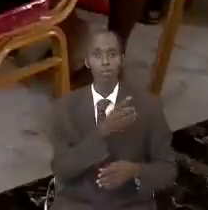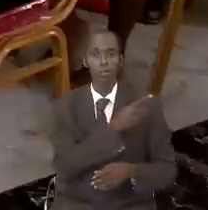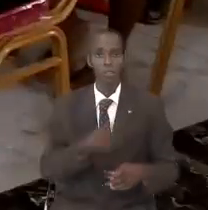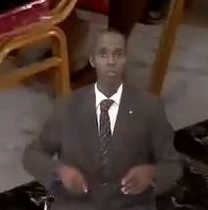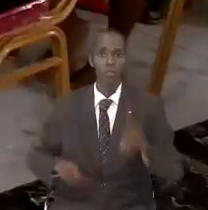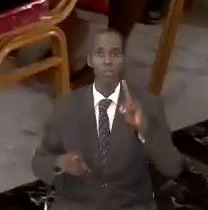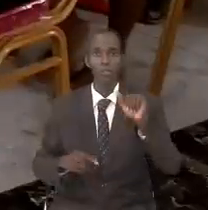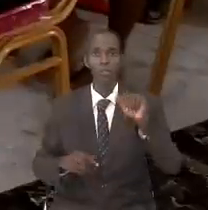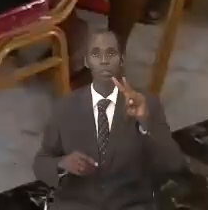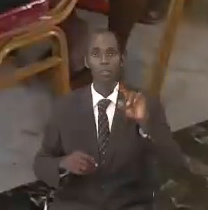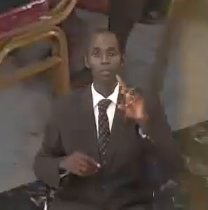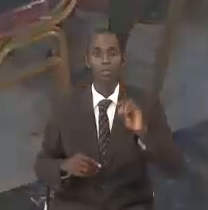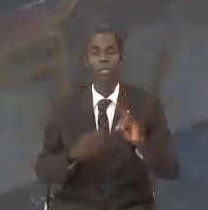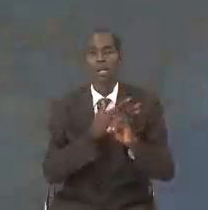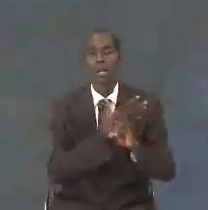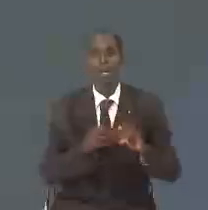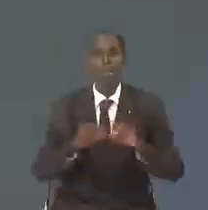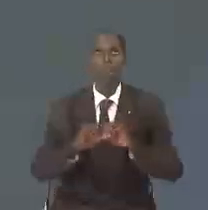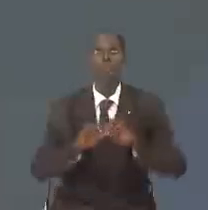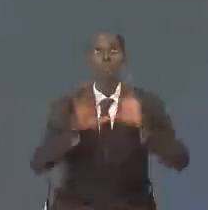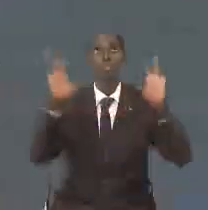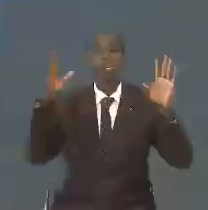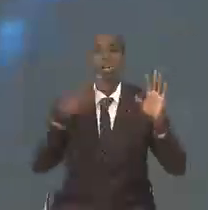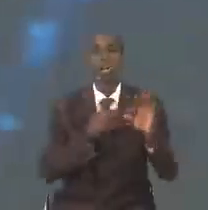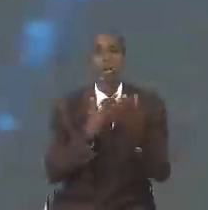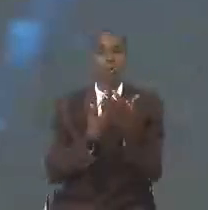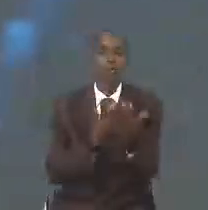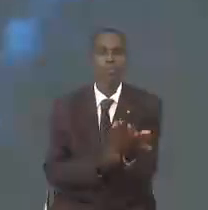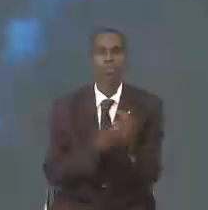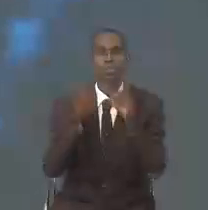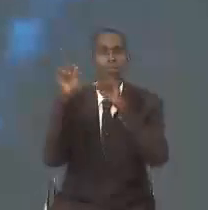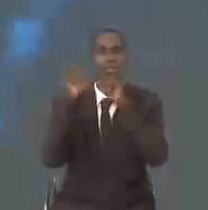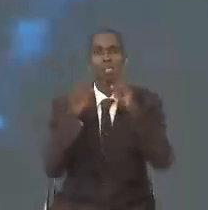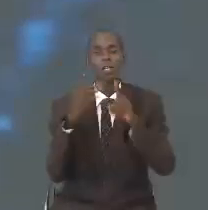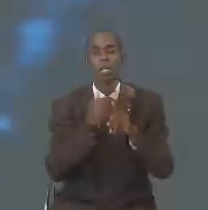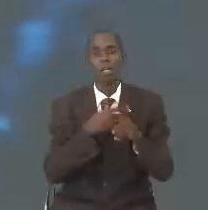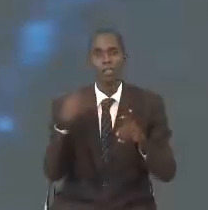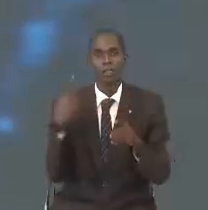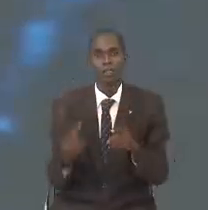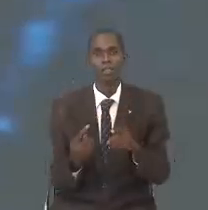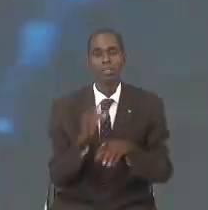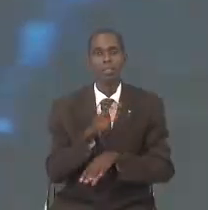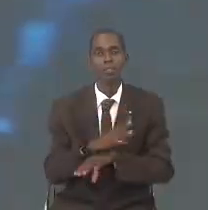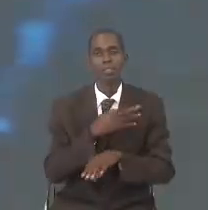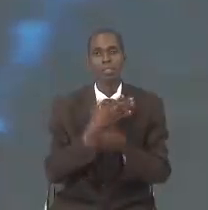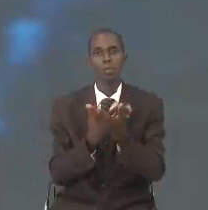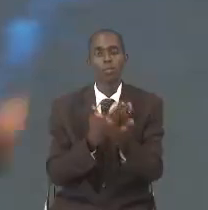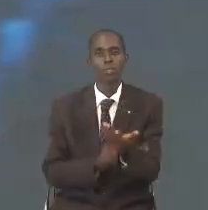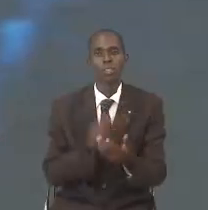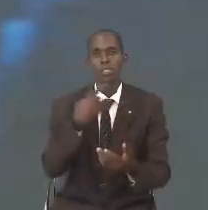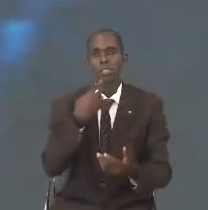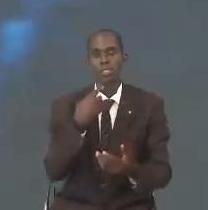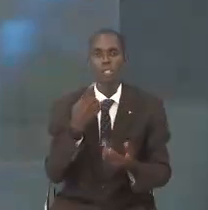17, it says, and the spirit and the bride say, come. You can still come. There's